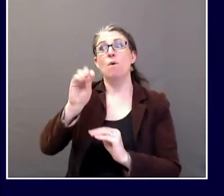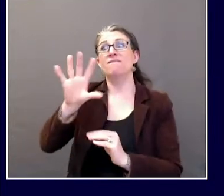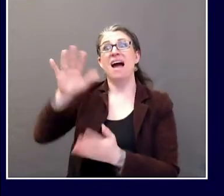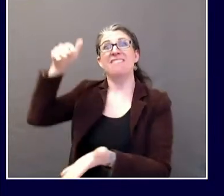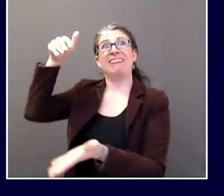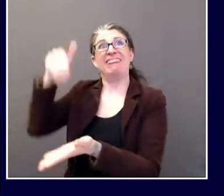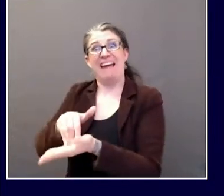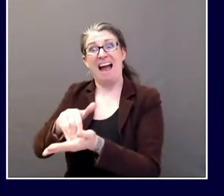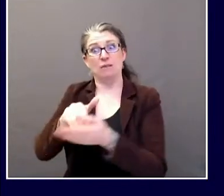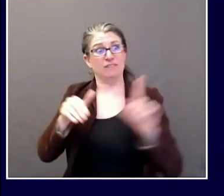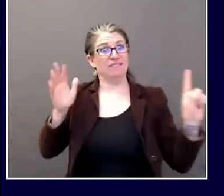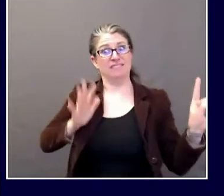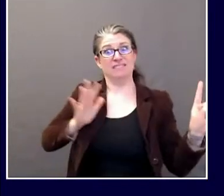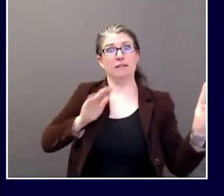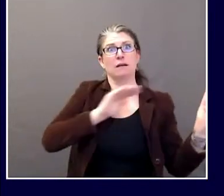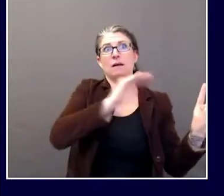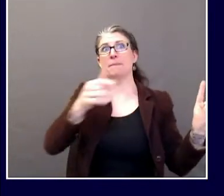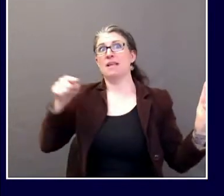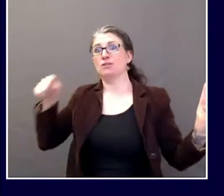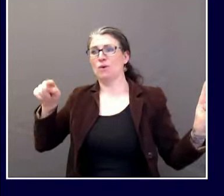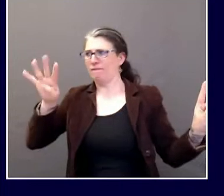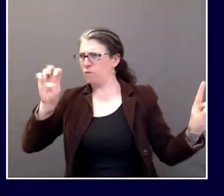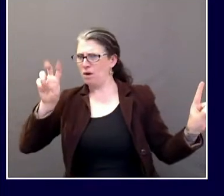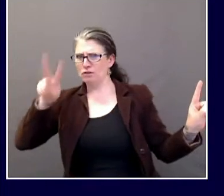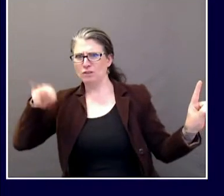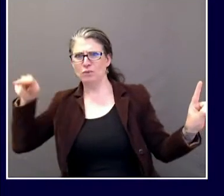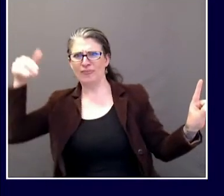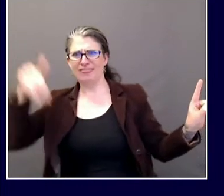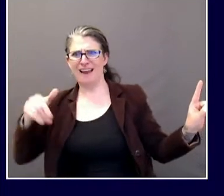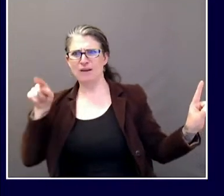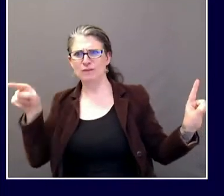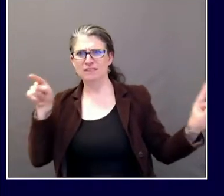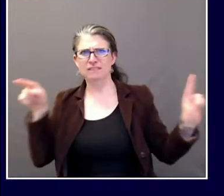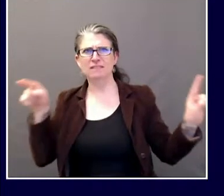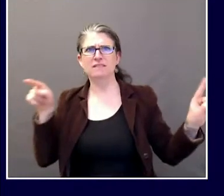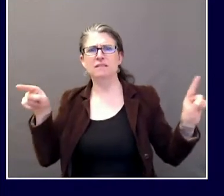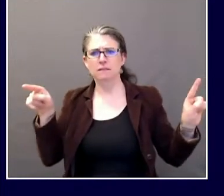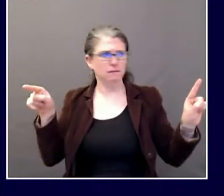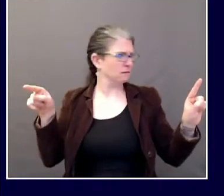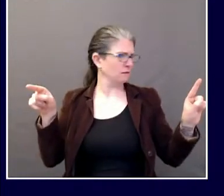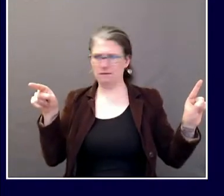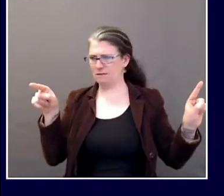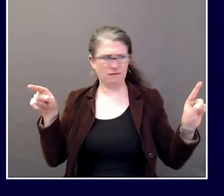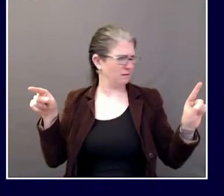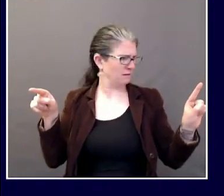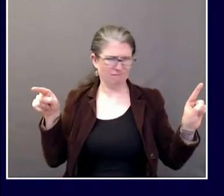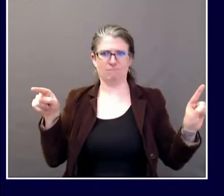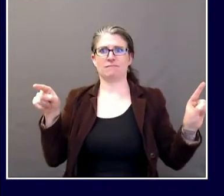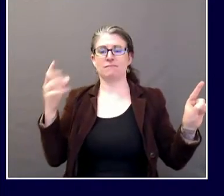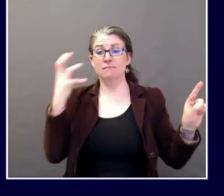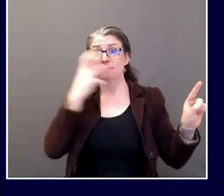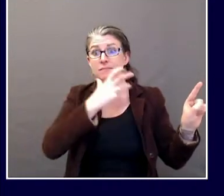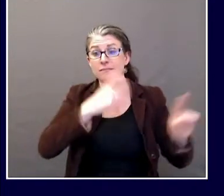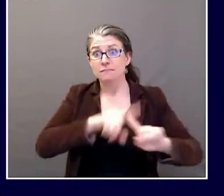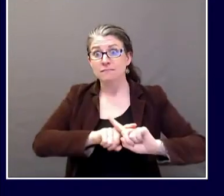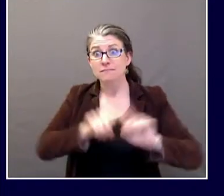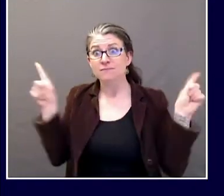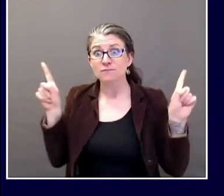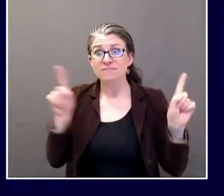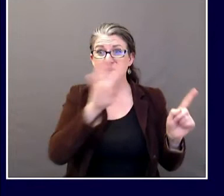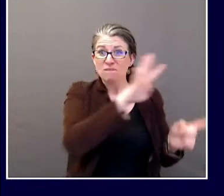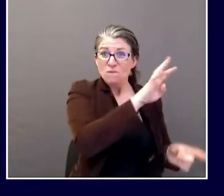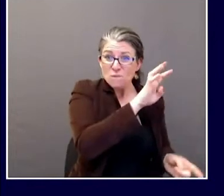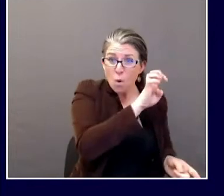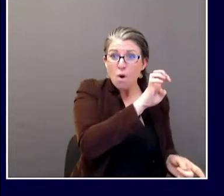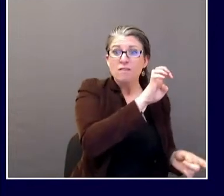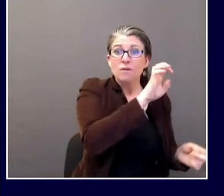US CDC, to say nothing of the staggering number of deaths that have occurred outside of the United States.